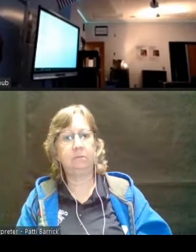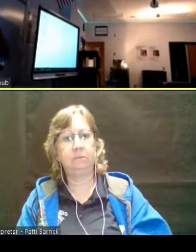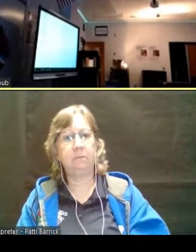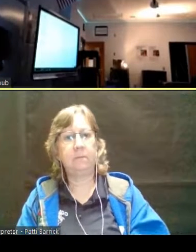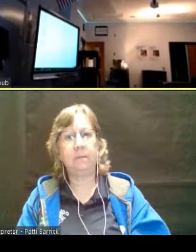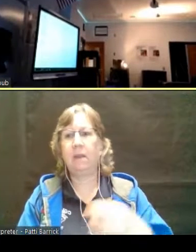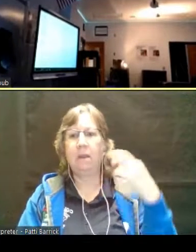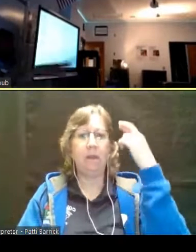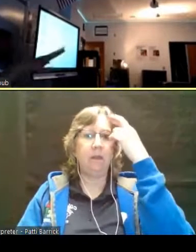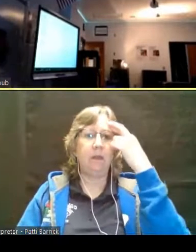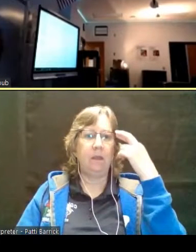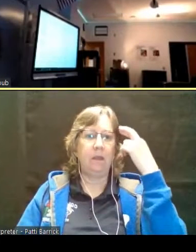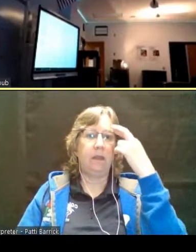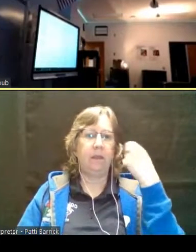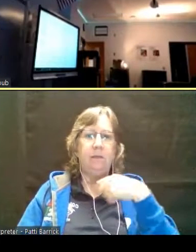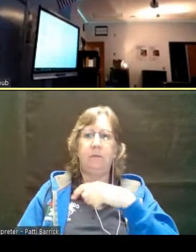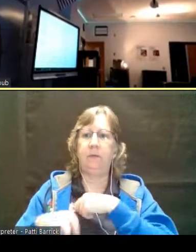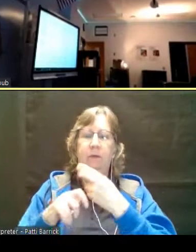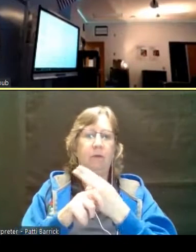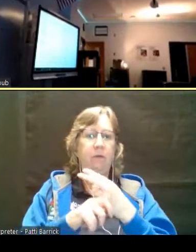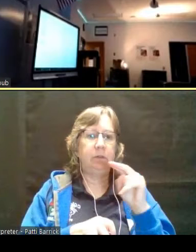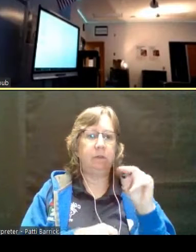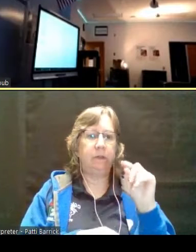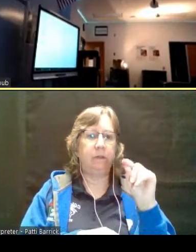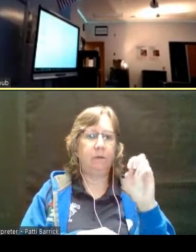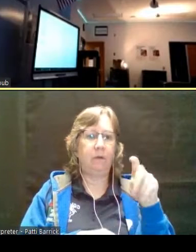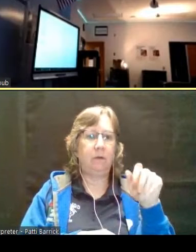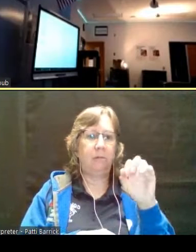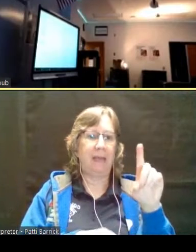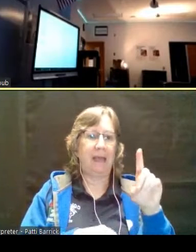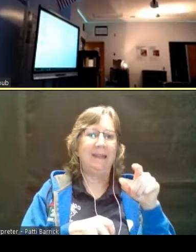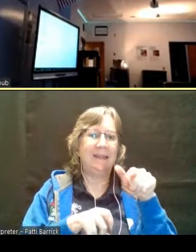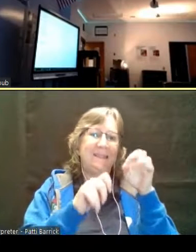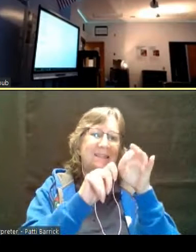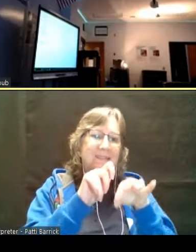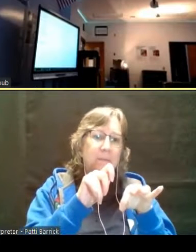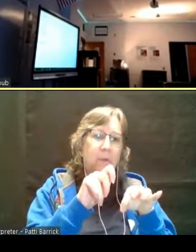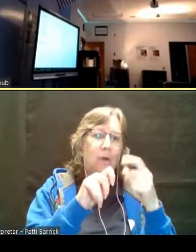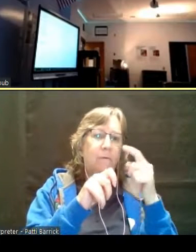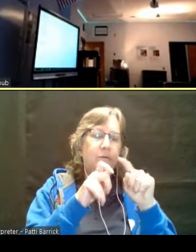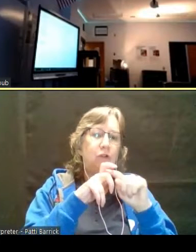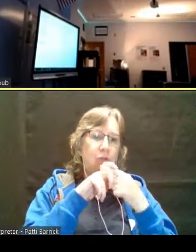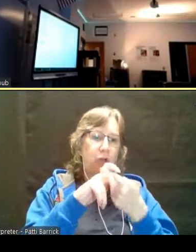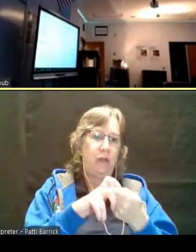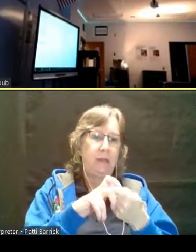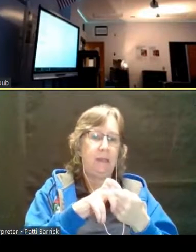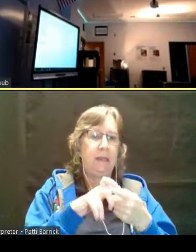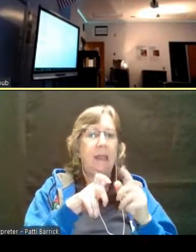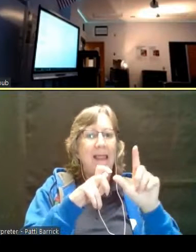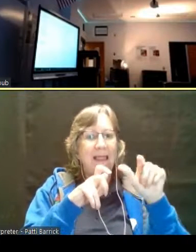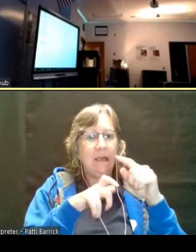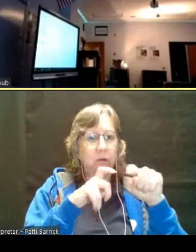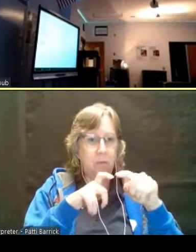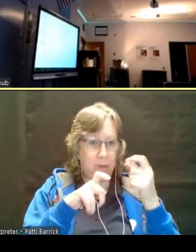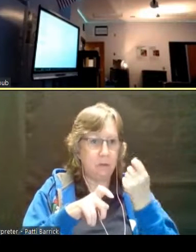the reason we're using Notepad and text edit, it's simpler to get you started. And once you understand it, we can switch over to